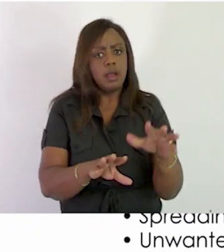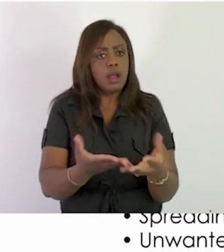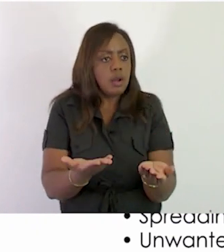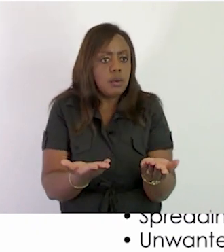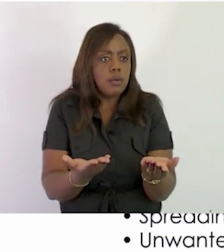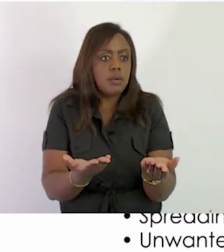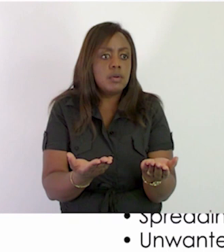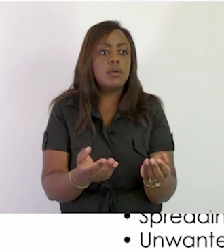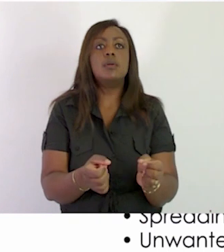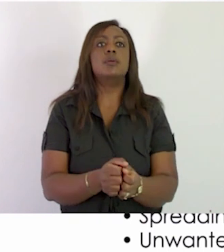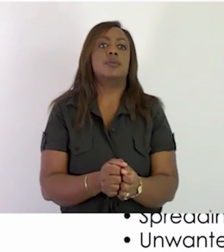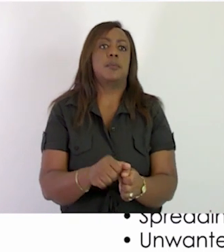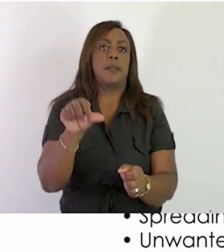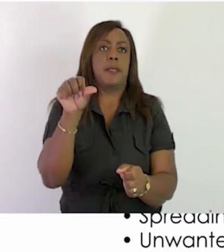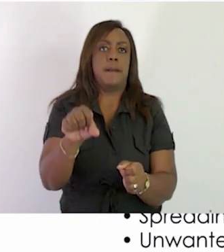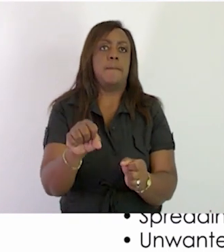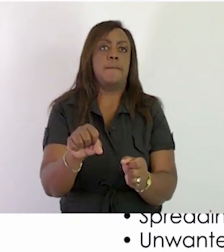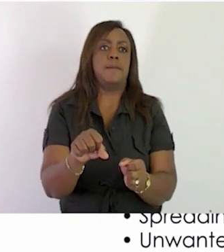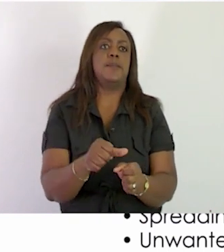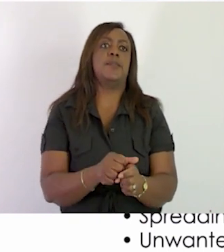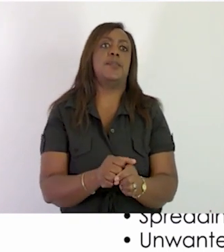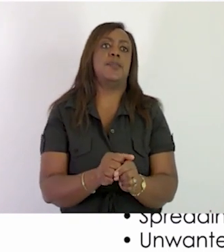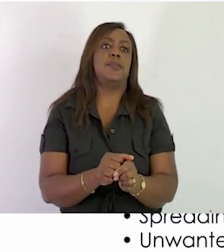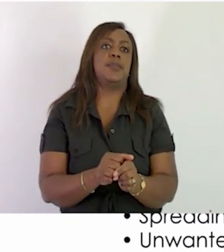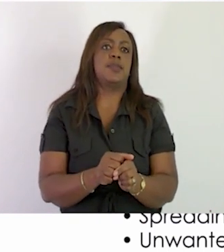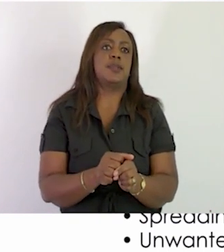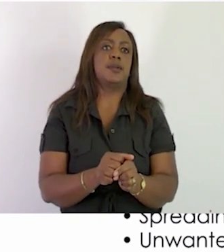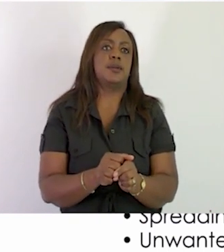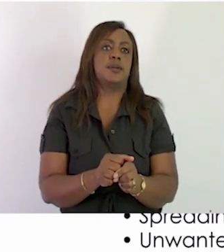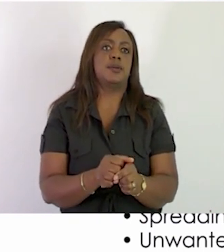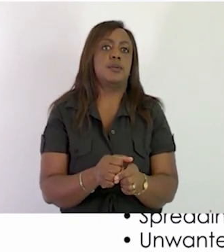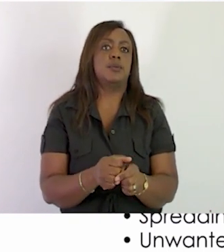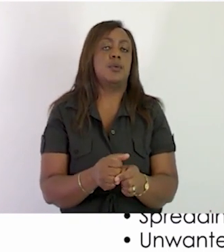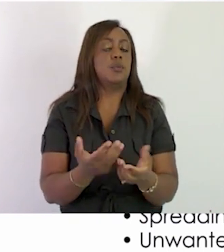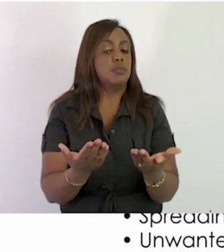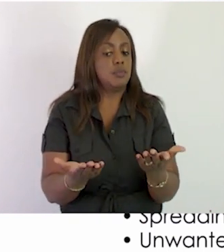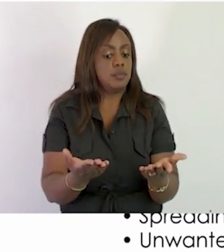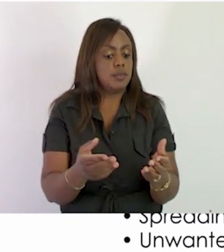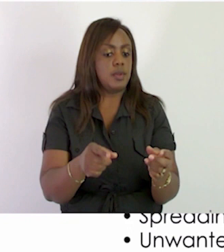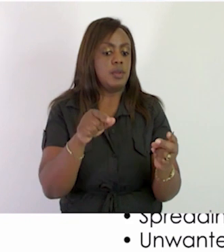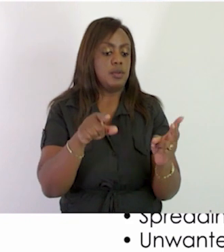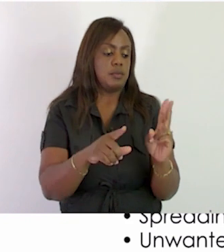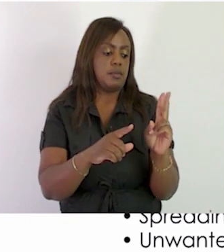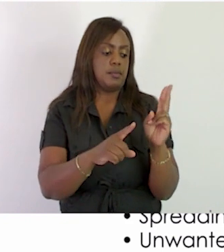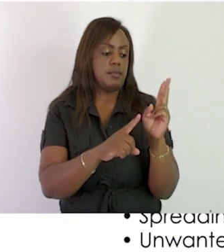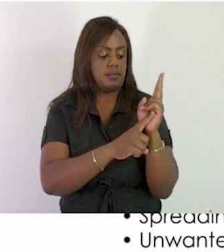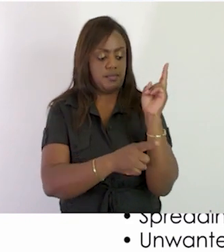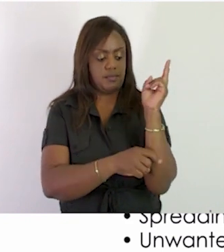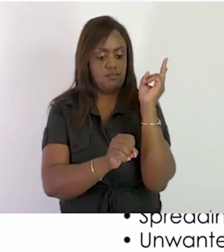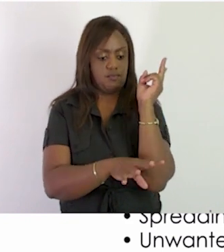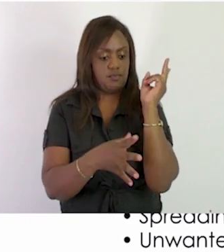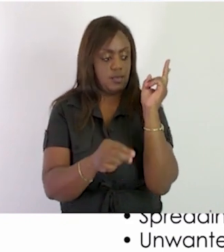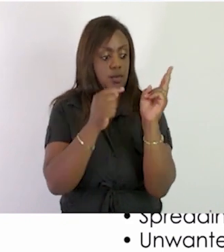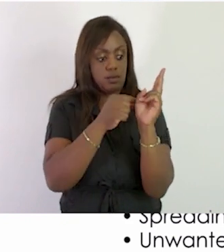members have to look after that baby because you are sick, or when you have died. Now people have to look after your children